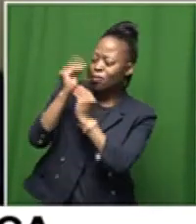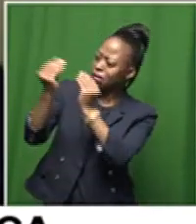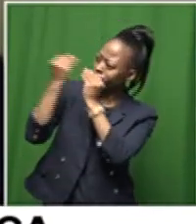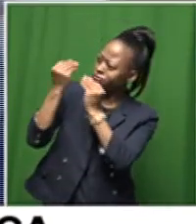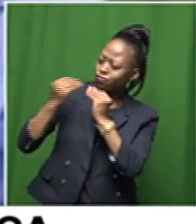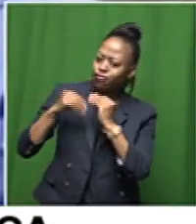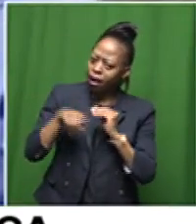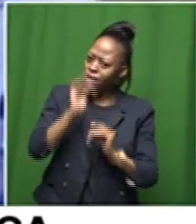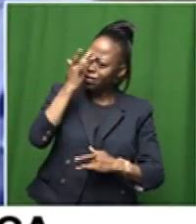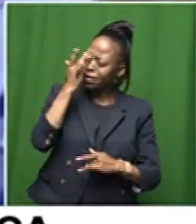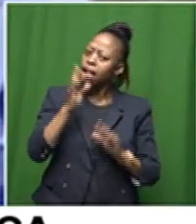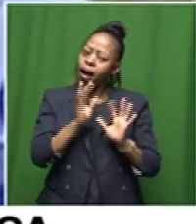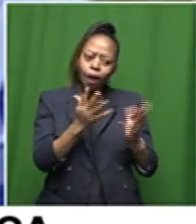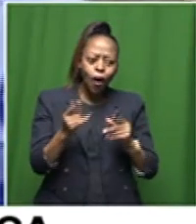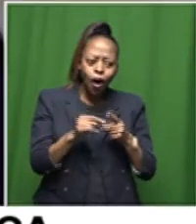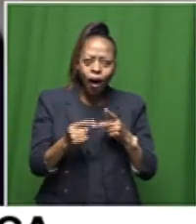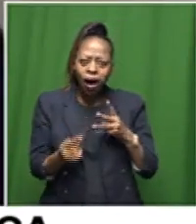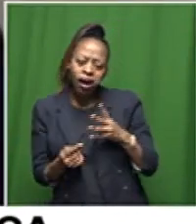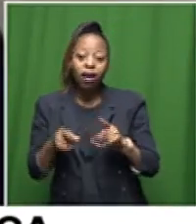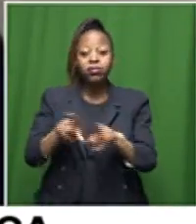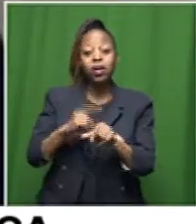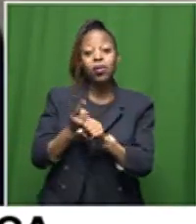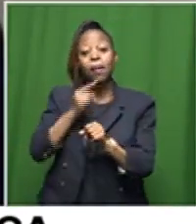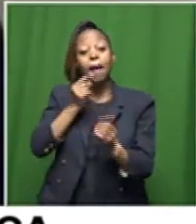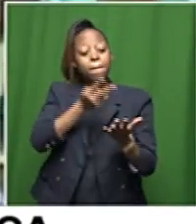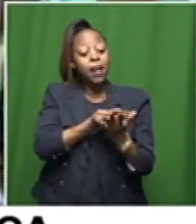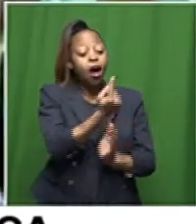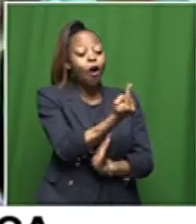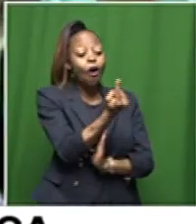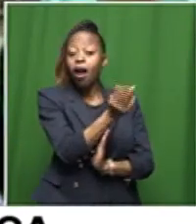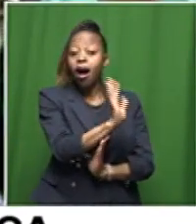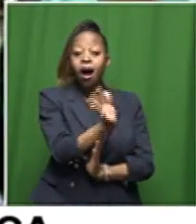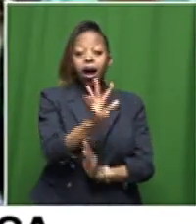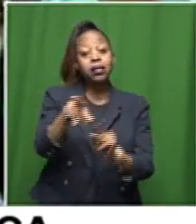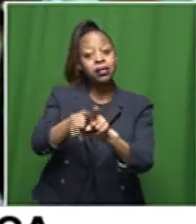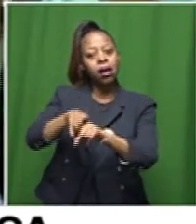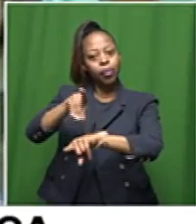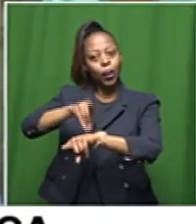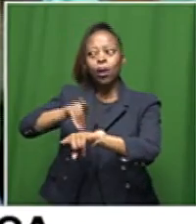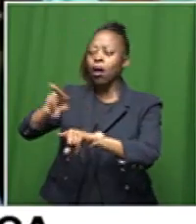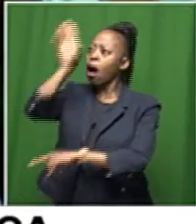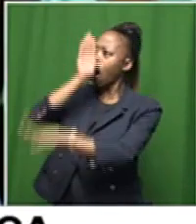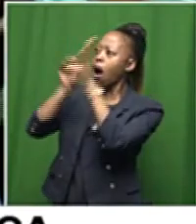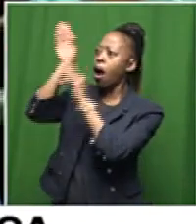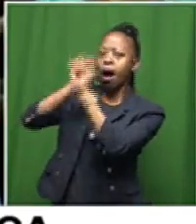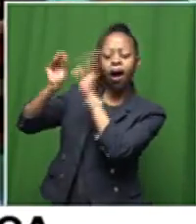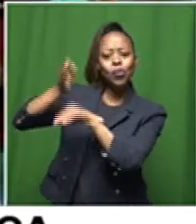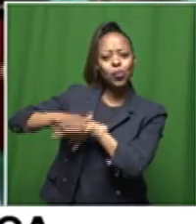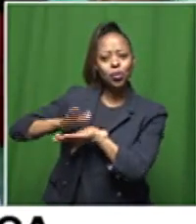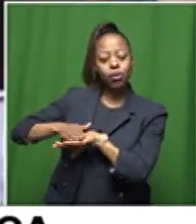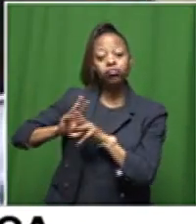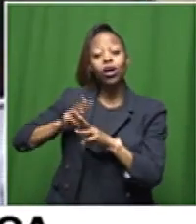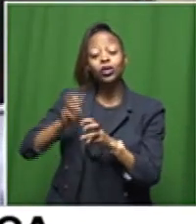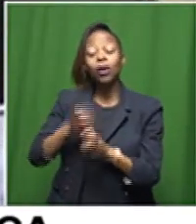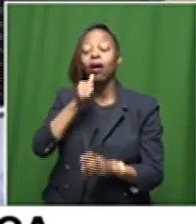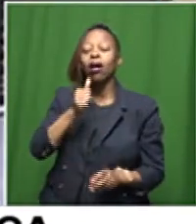this condition, not only to the patients, also to the doctors. Our workshop,